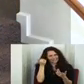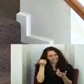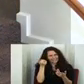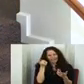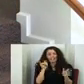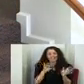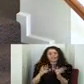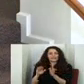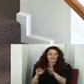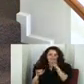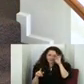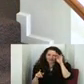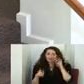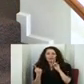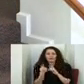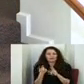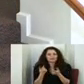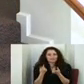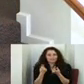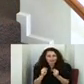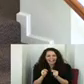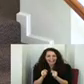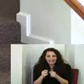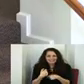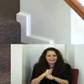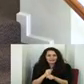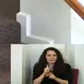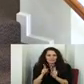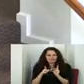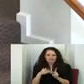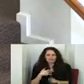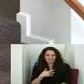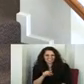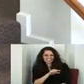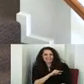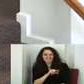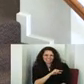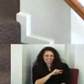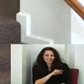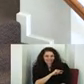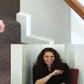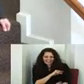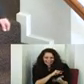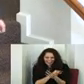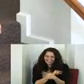Always not try to make people feel guilty for showing up on an Easter Sunday morning.